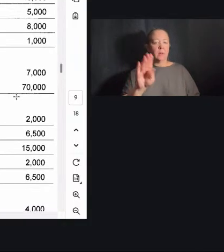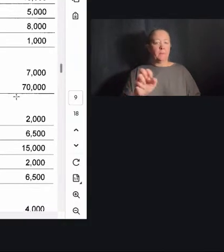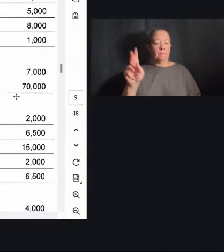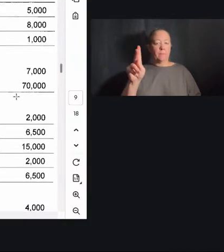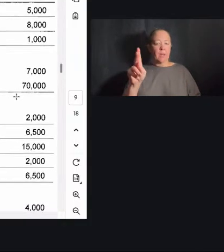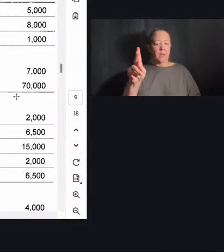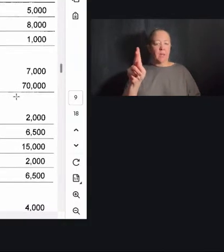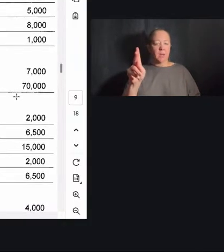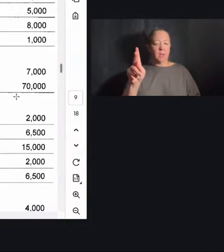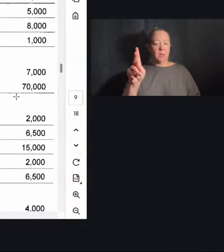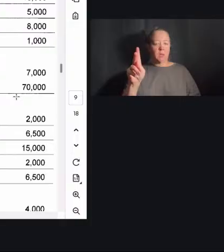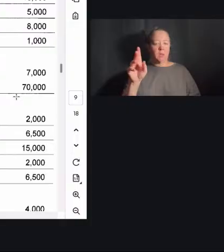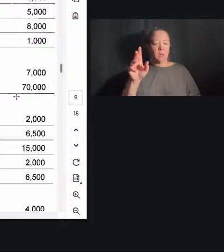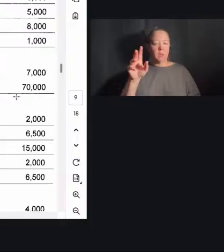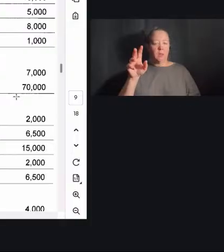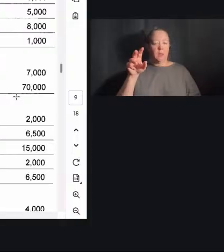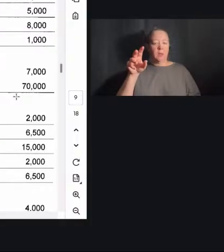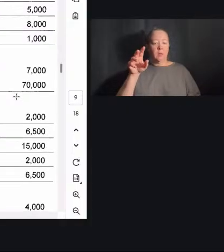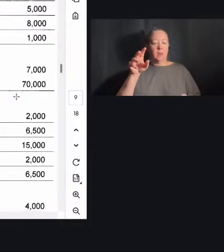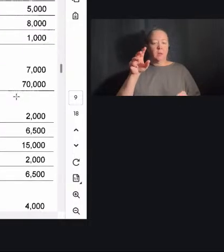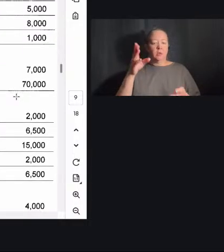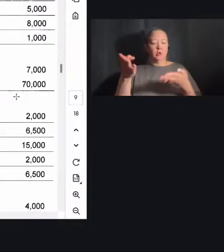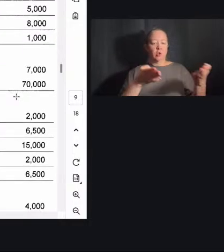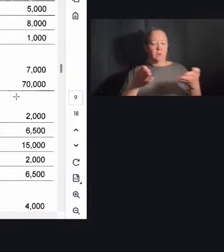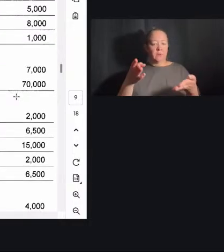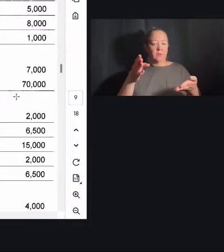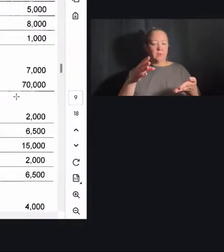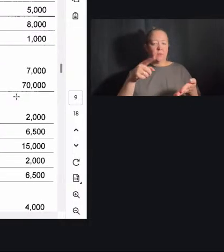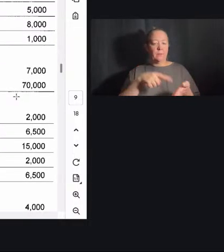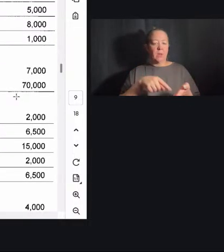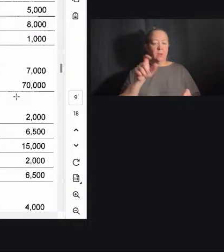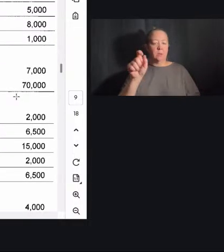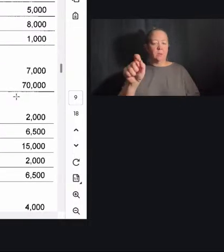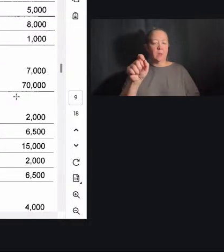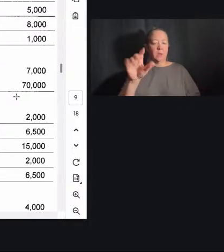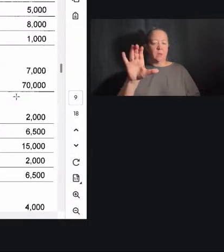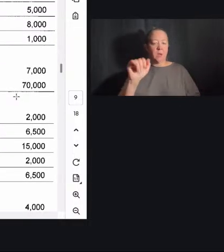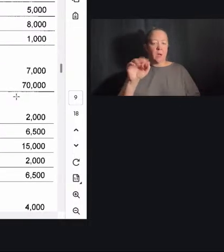at 8, credit card fees at 1,000.